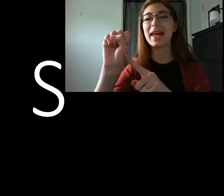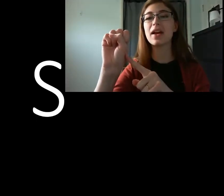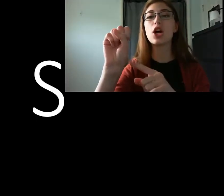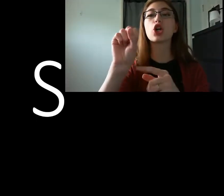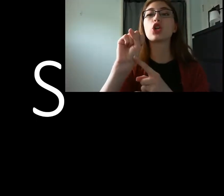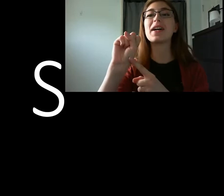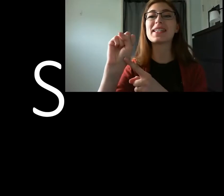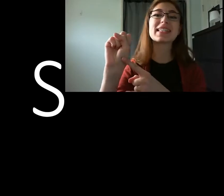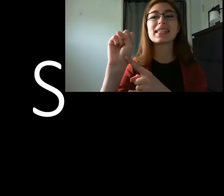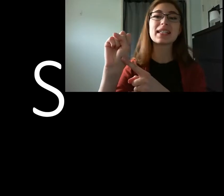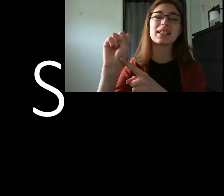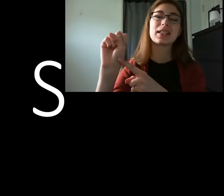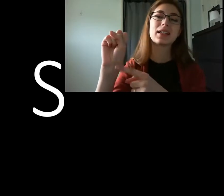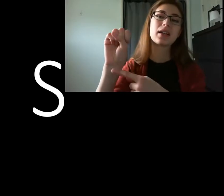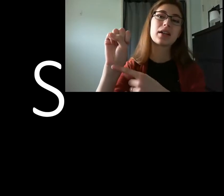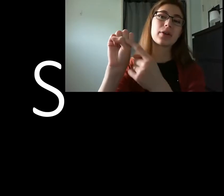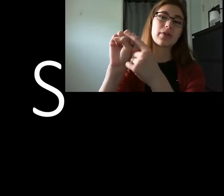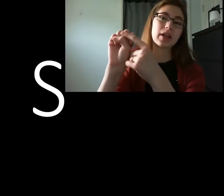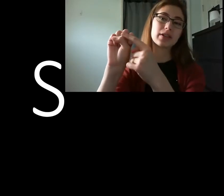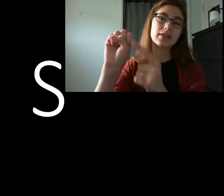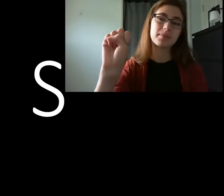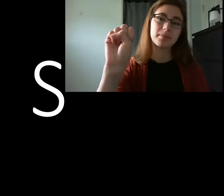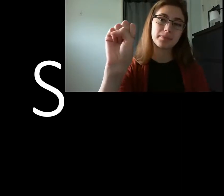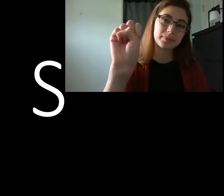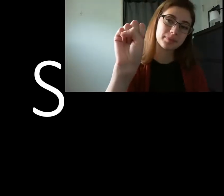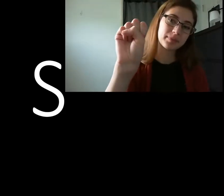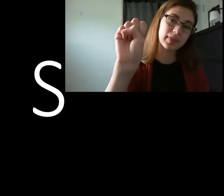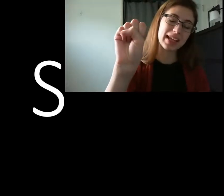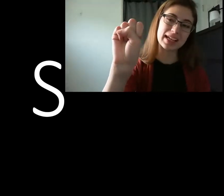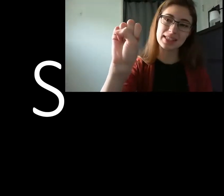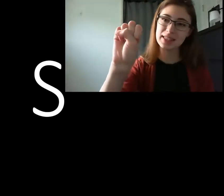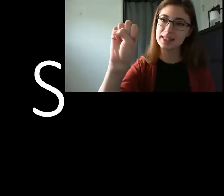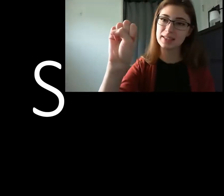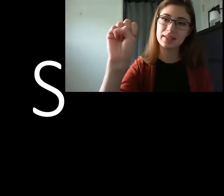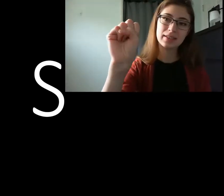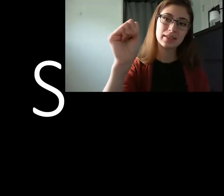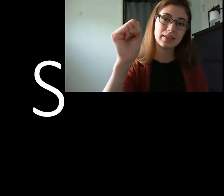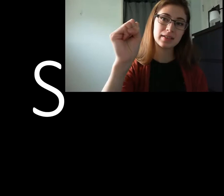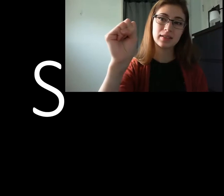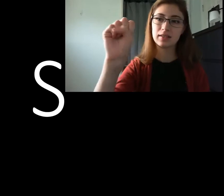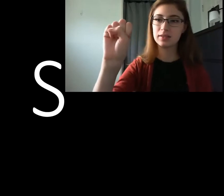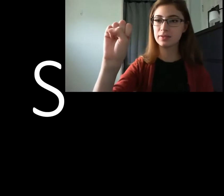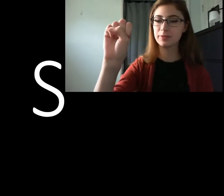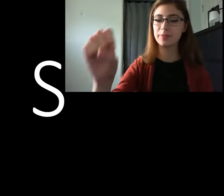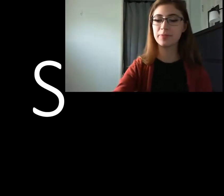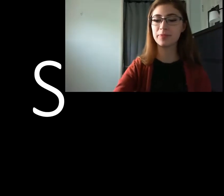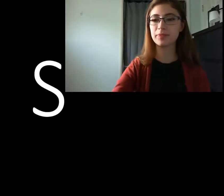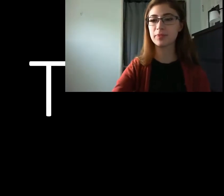go across your fingers. S.